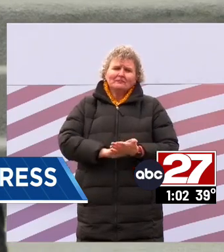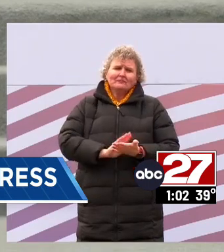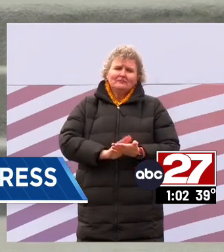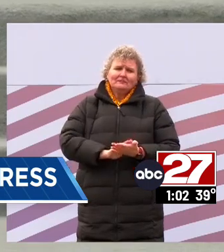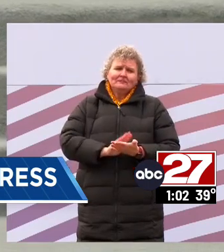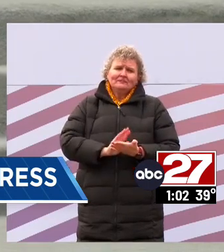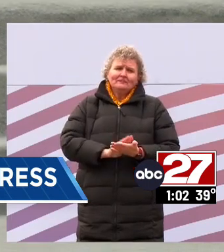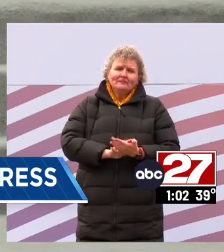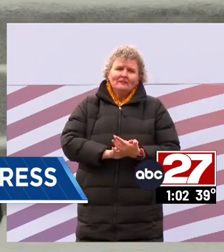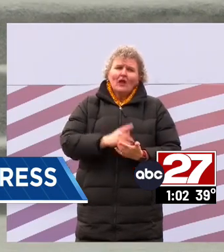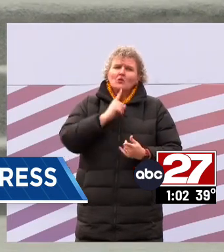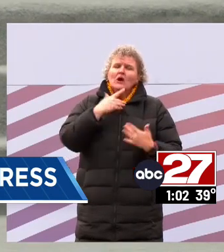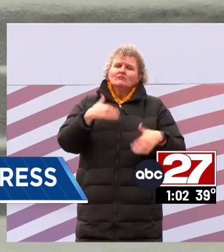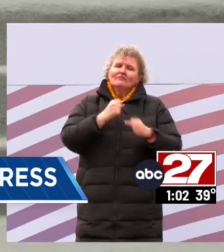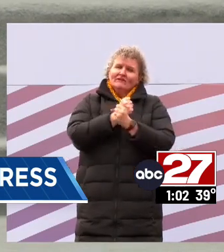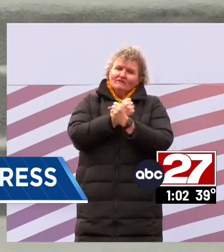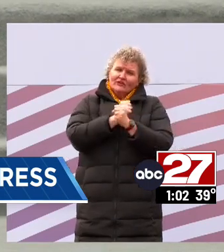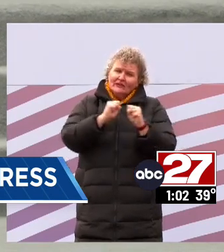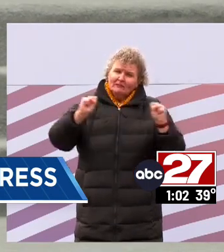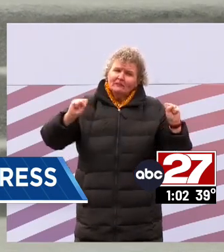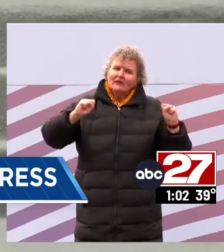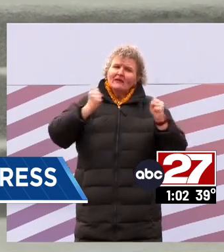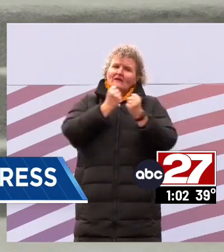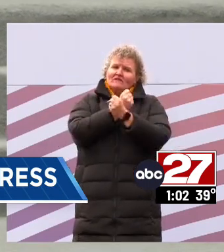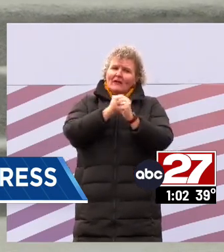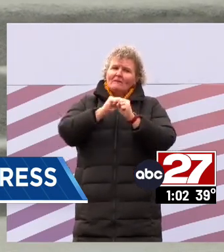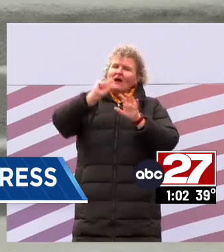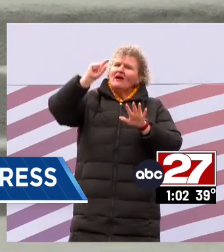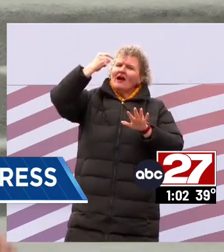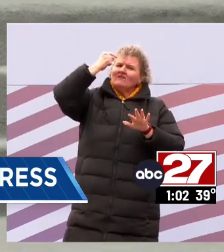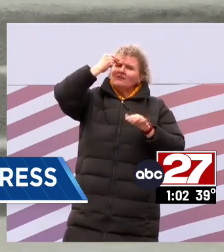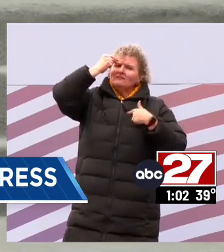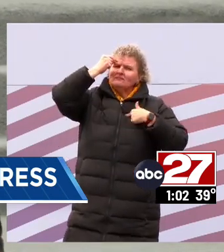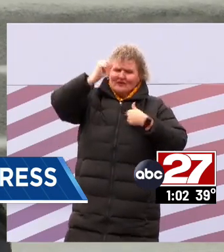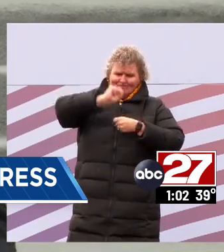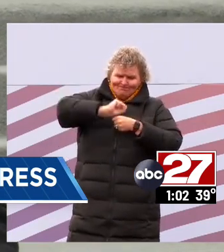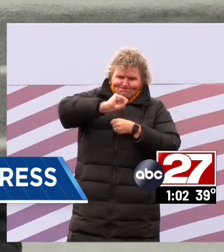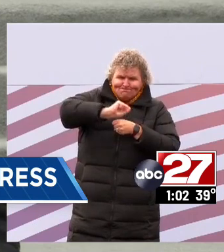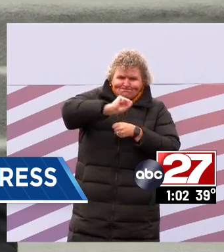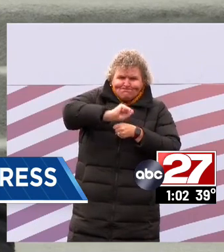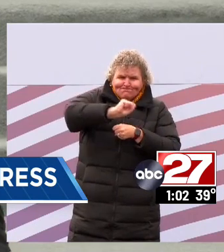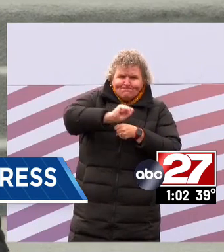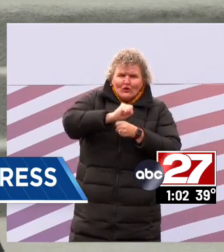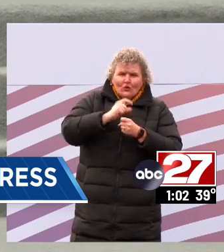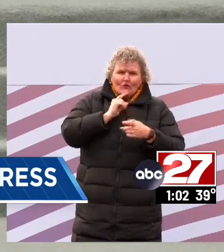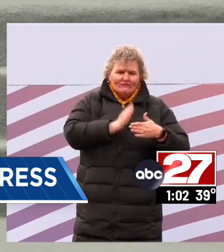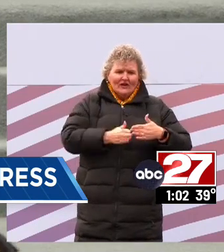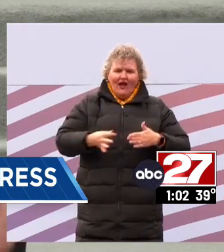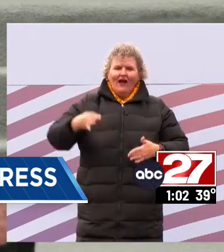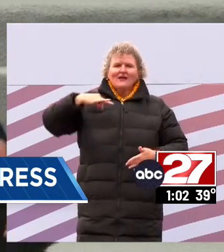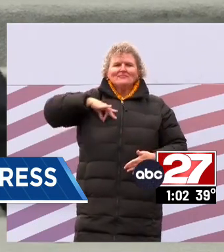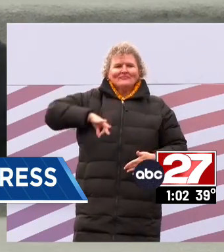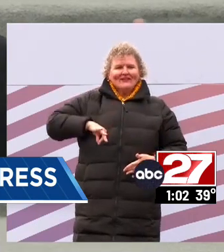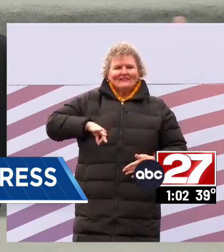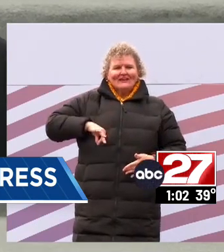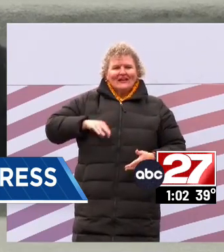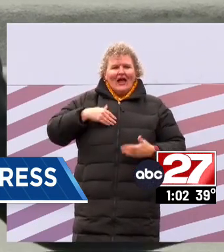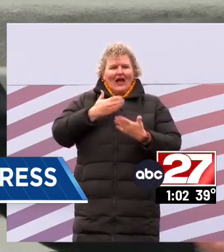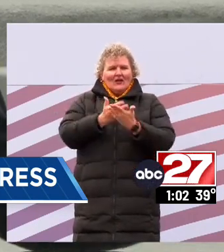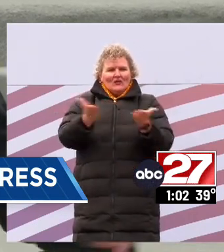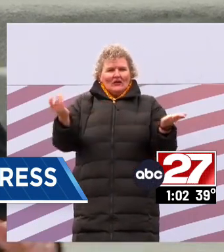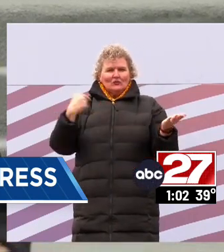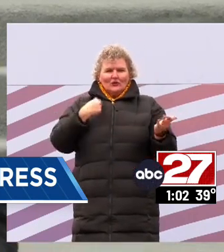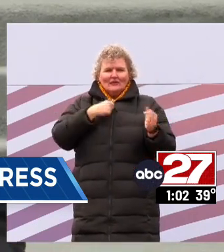Real freedom that makes government a productive force for good, that allows us to tackle